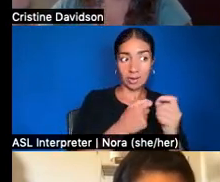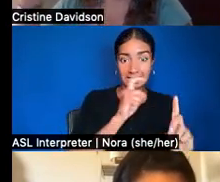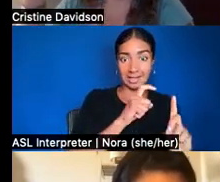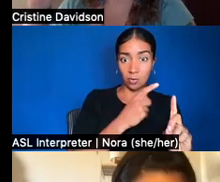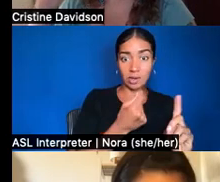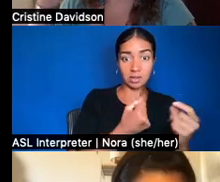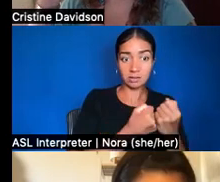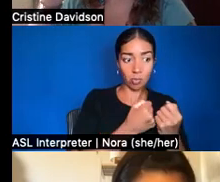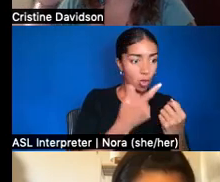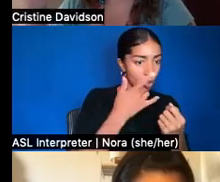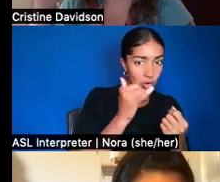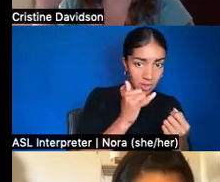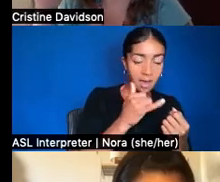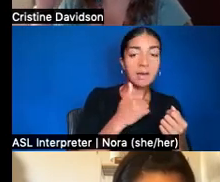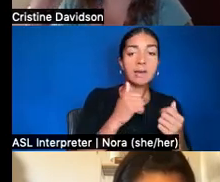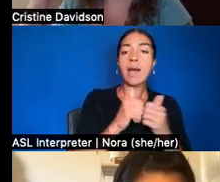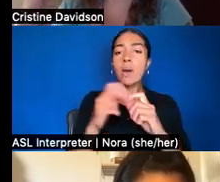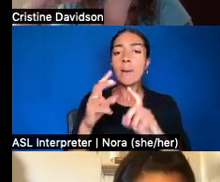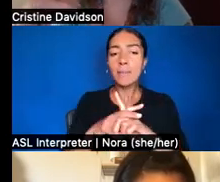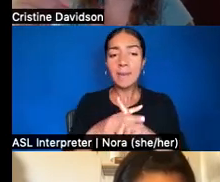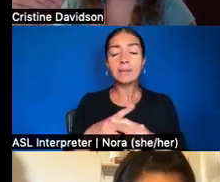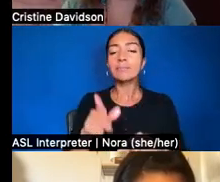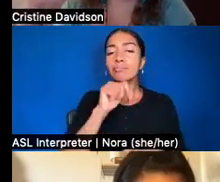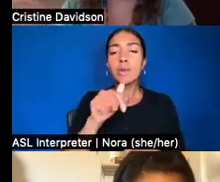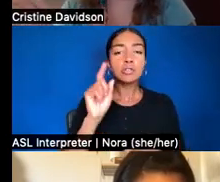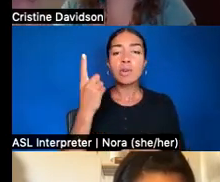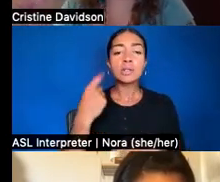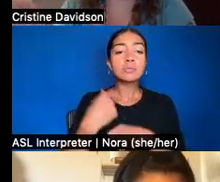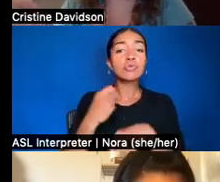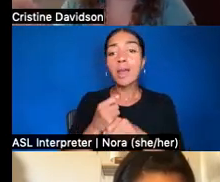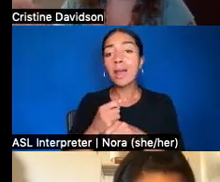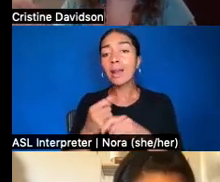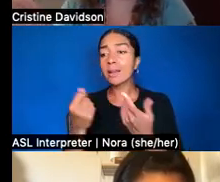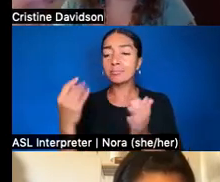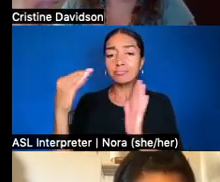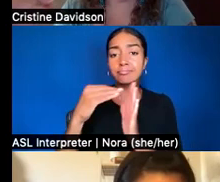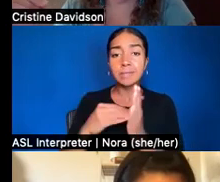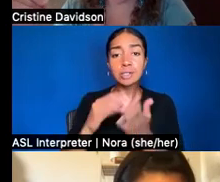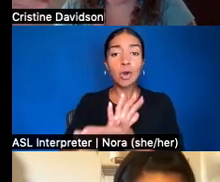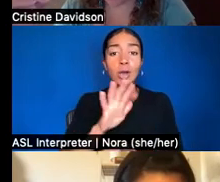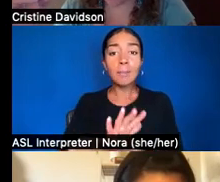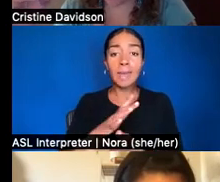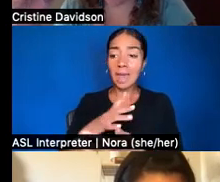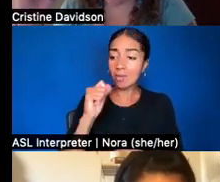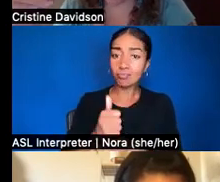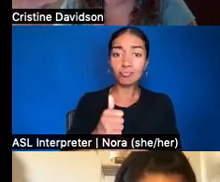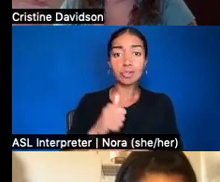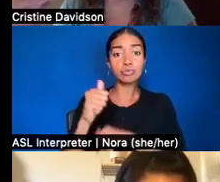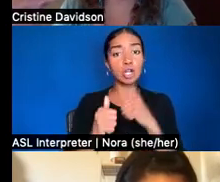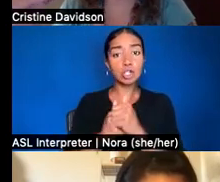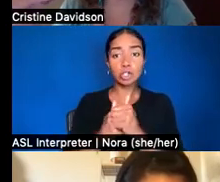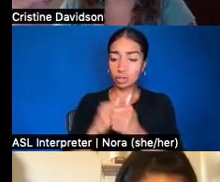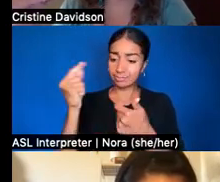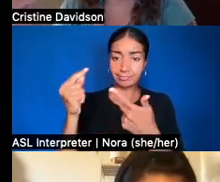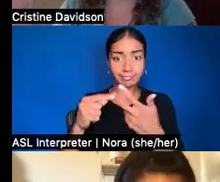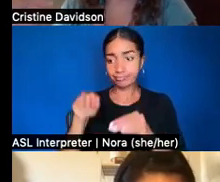plan. It's not that rigid, right? This is really about that human to human relationship and hearing what it is that